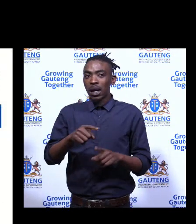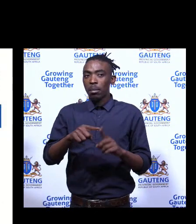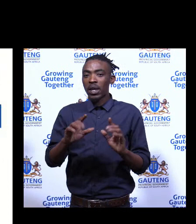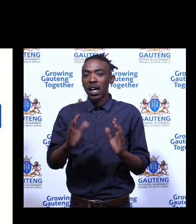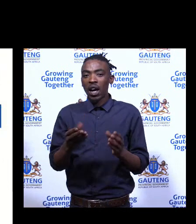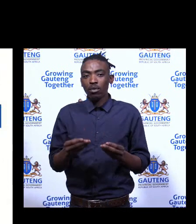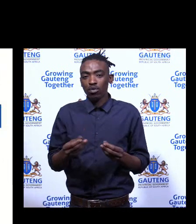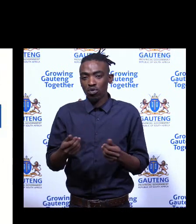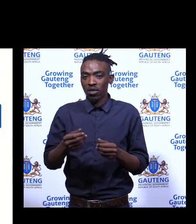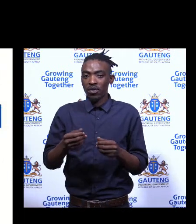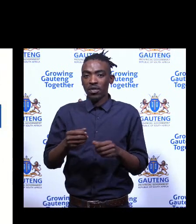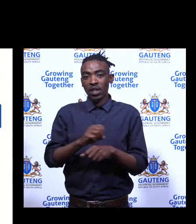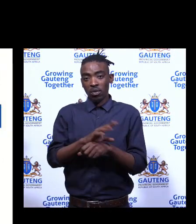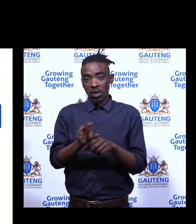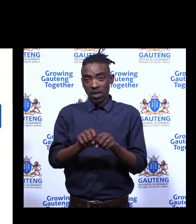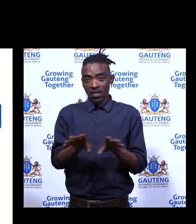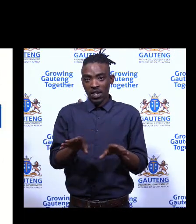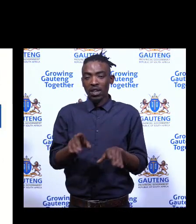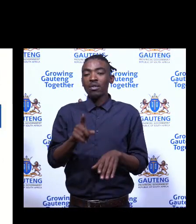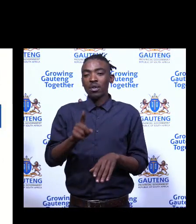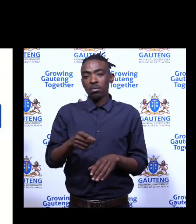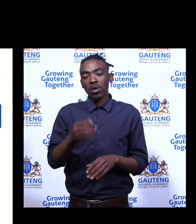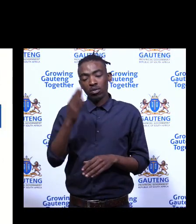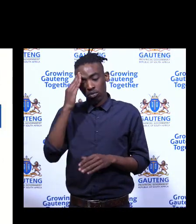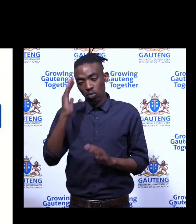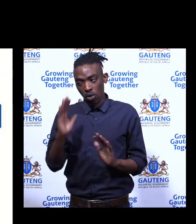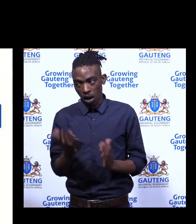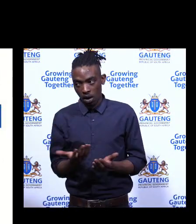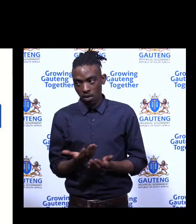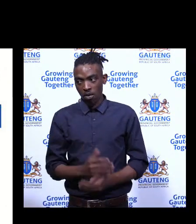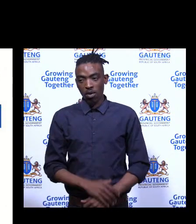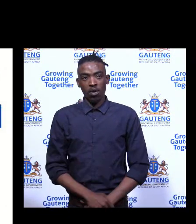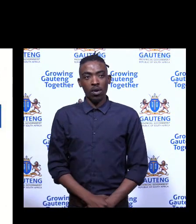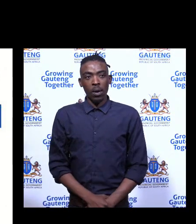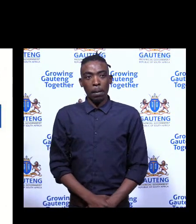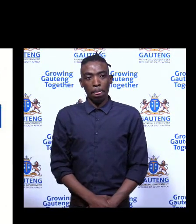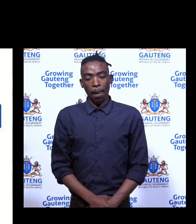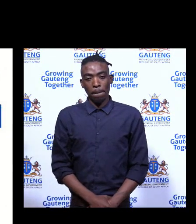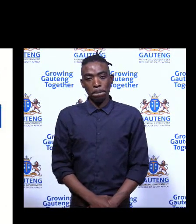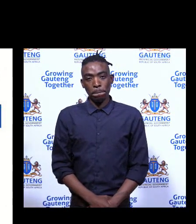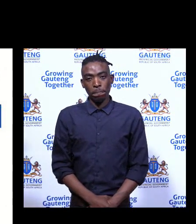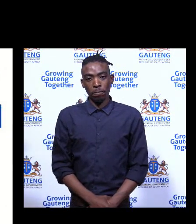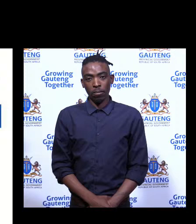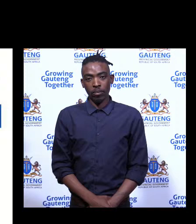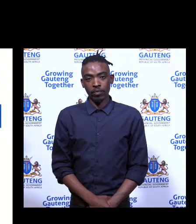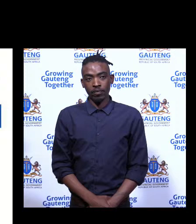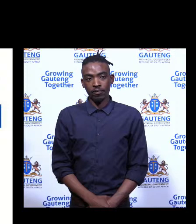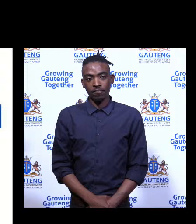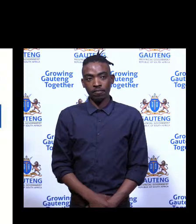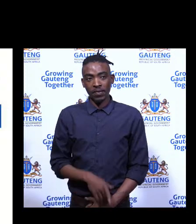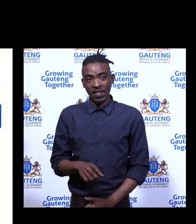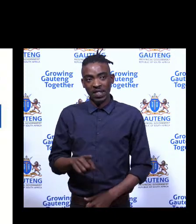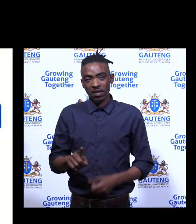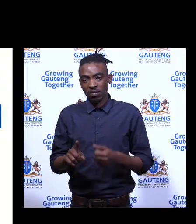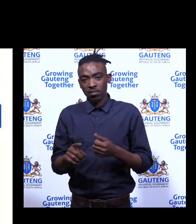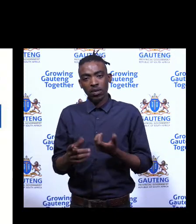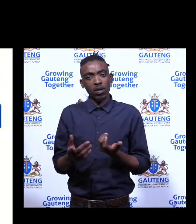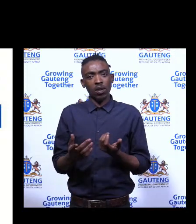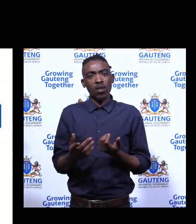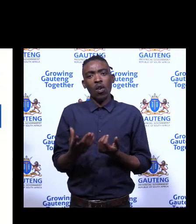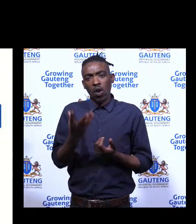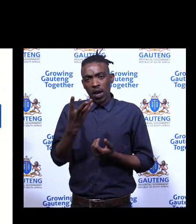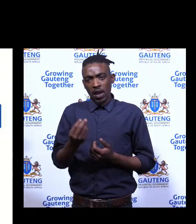disease. The other overarching issues of sustainability is really important, the personal protective